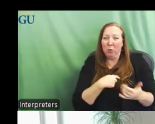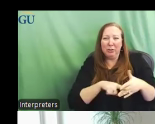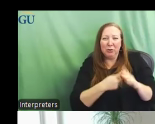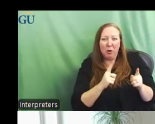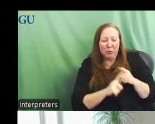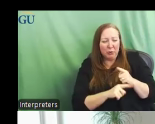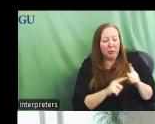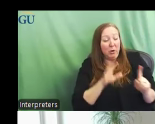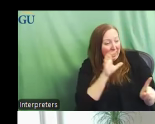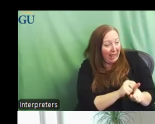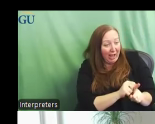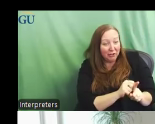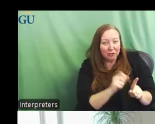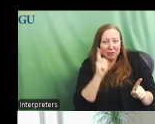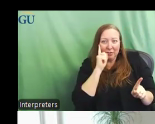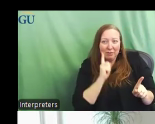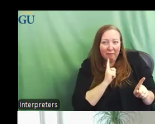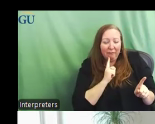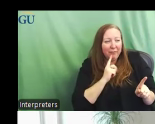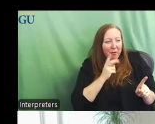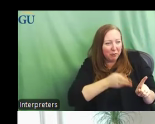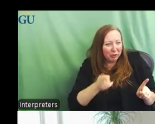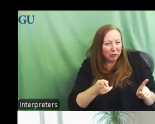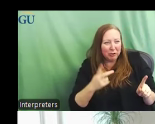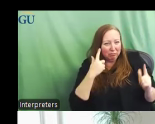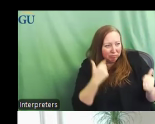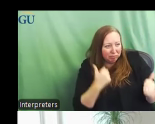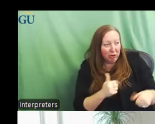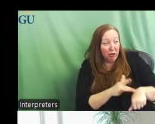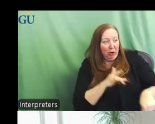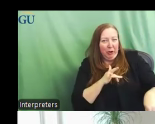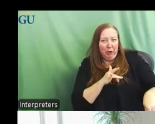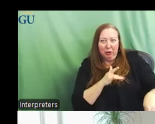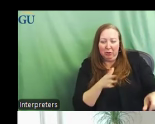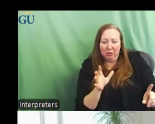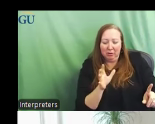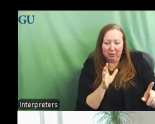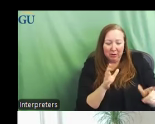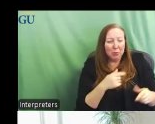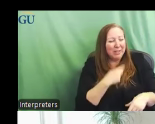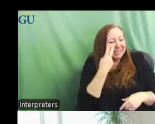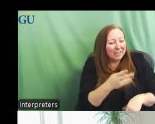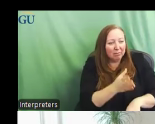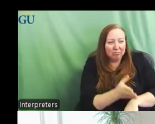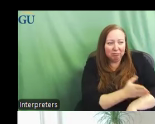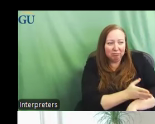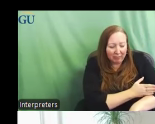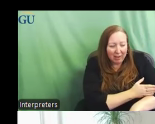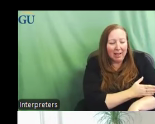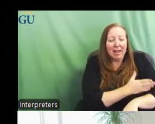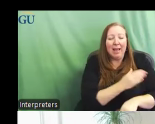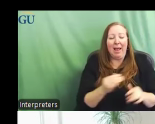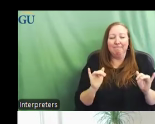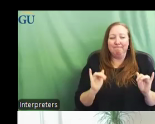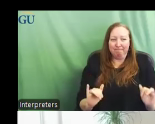loss earlier and earlier, and seeing what kind of progress we made, but also seeing all the barriers that still exist and